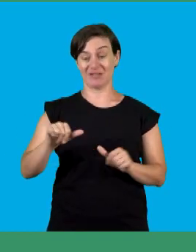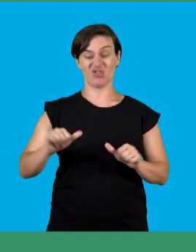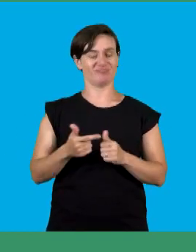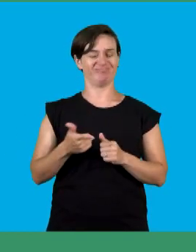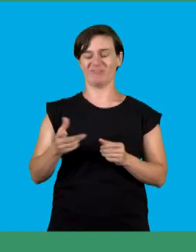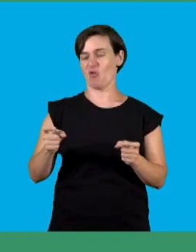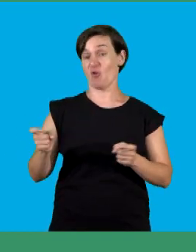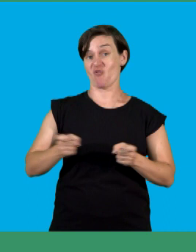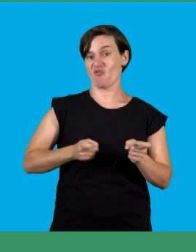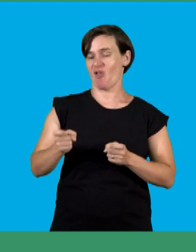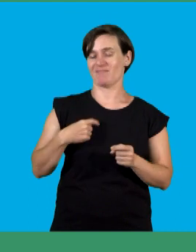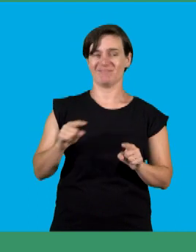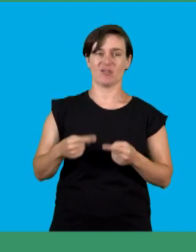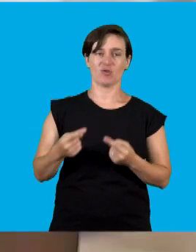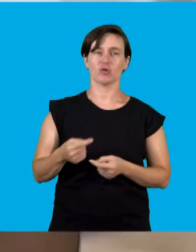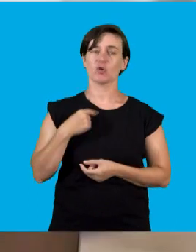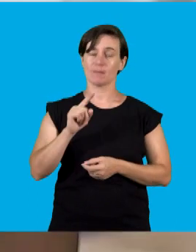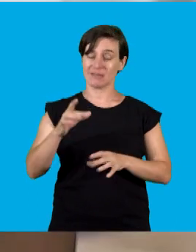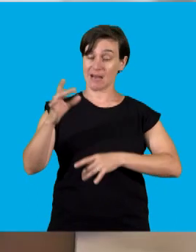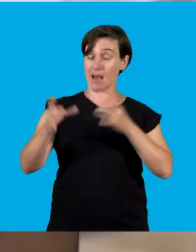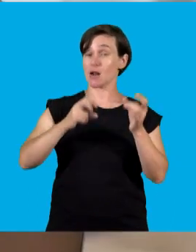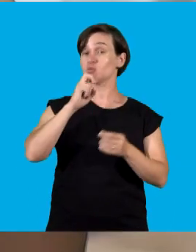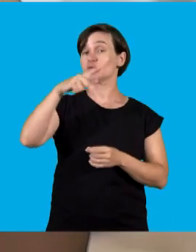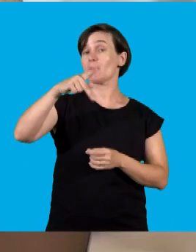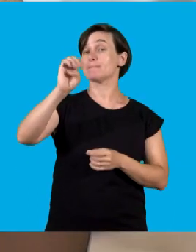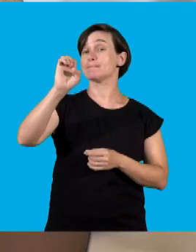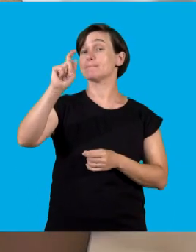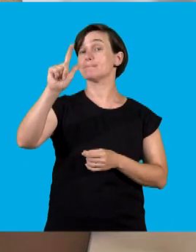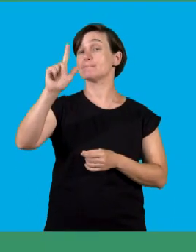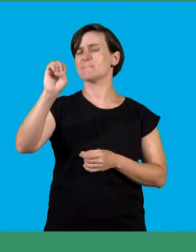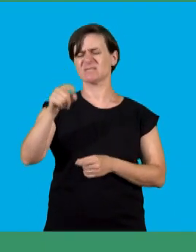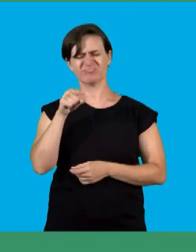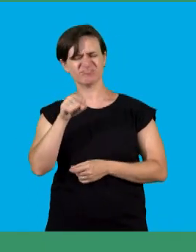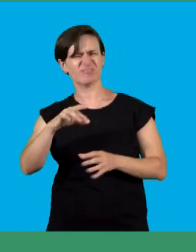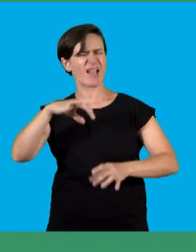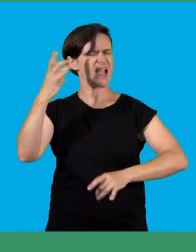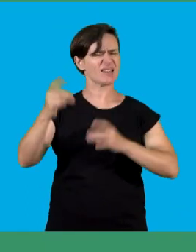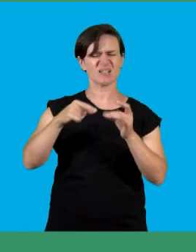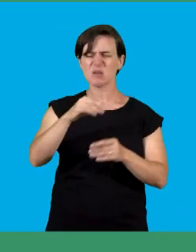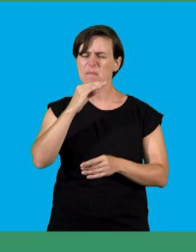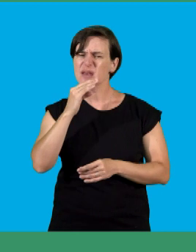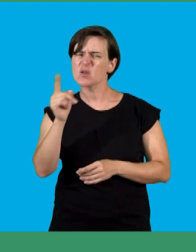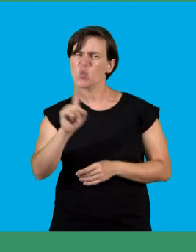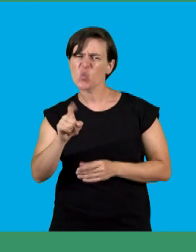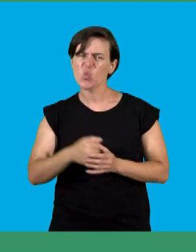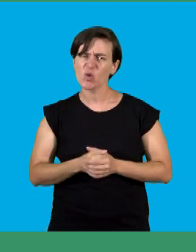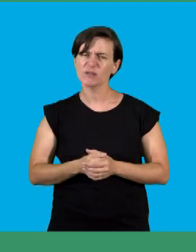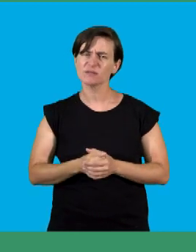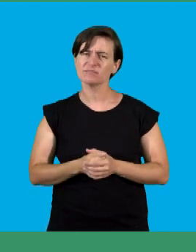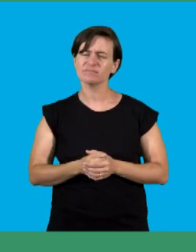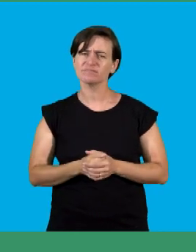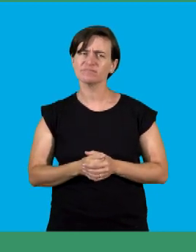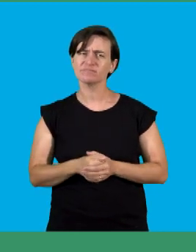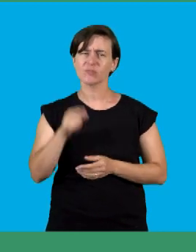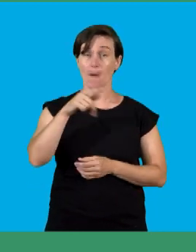right? So when we're using a PESTLE analysis, don't forget a PESTLE analysis is an acronym. It's an acronym, and you know what